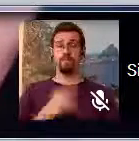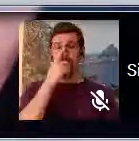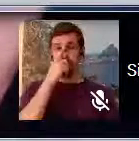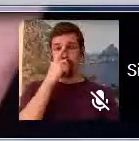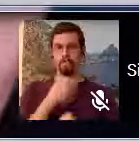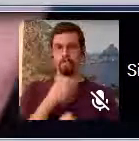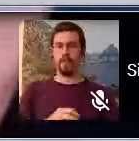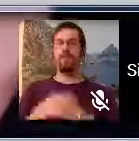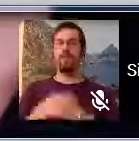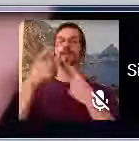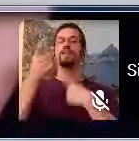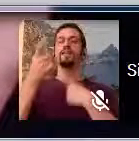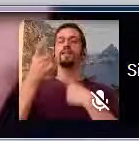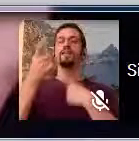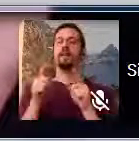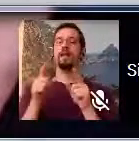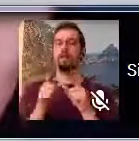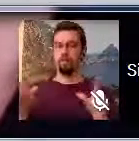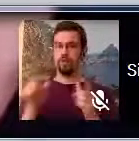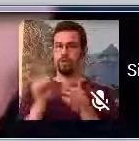SL Writing Systems.